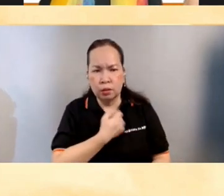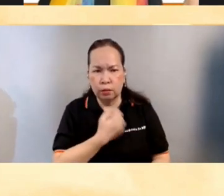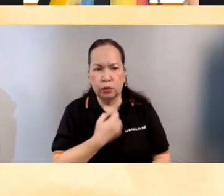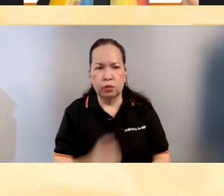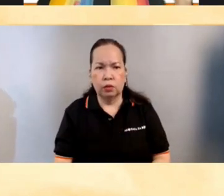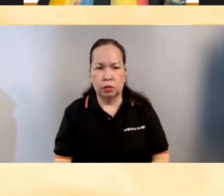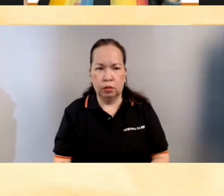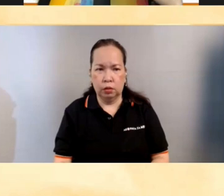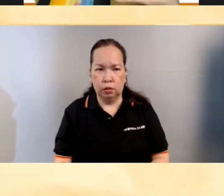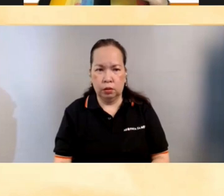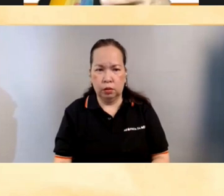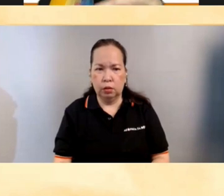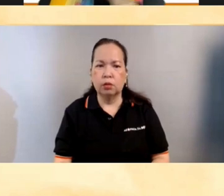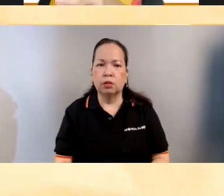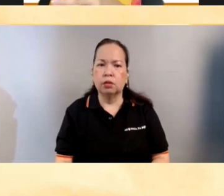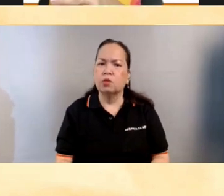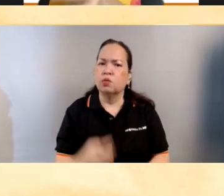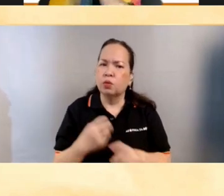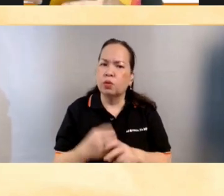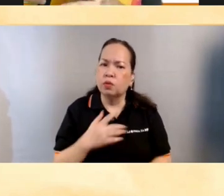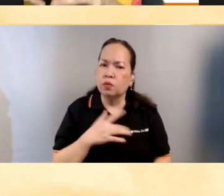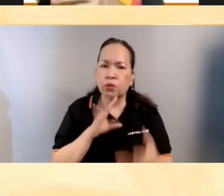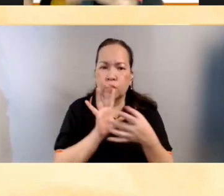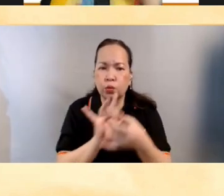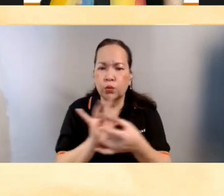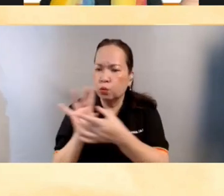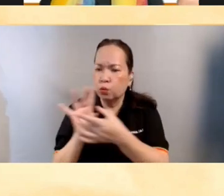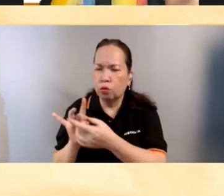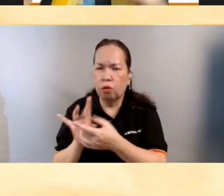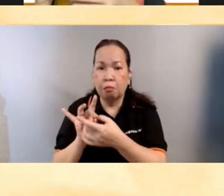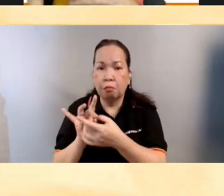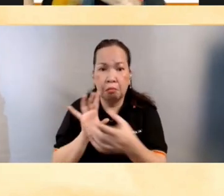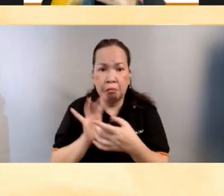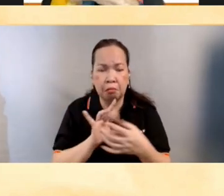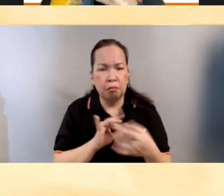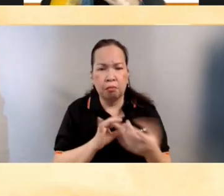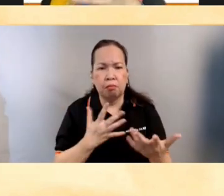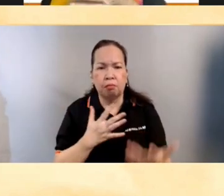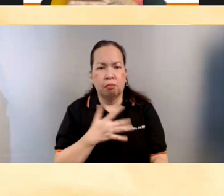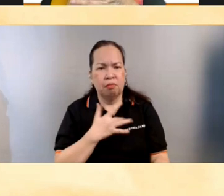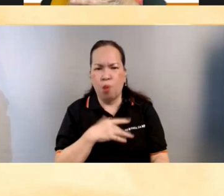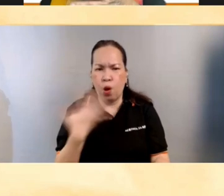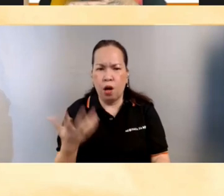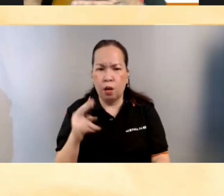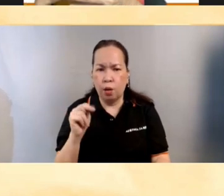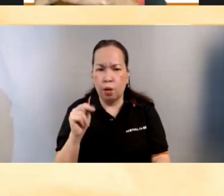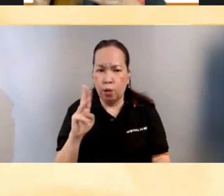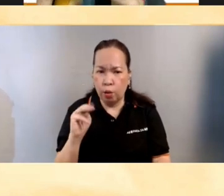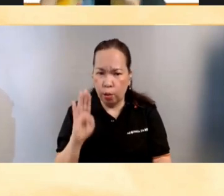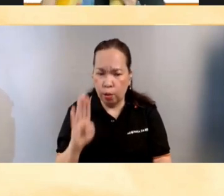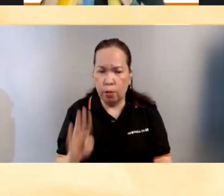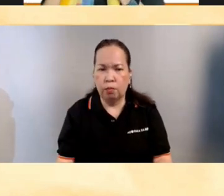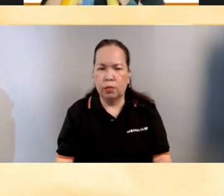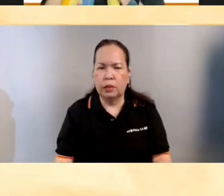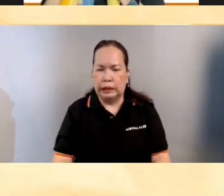Okay. Finding it hard to feel connected. You're numb. You're like a robot. Feel disconnected with people. And it's